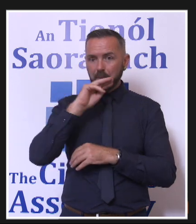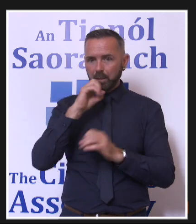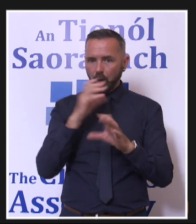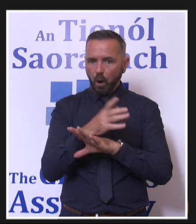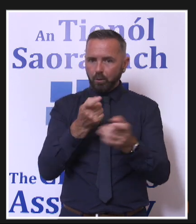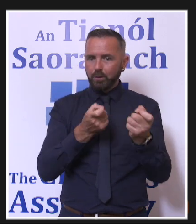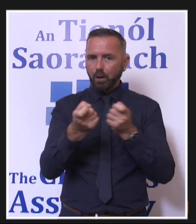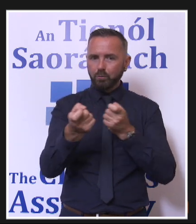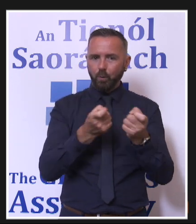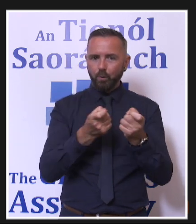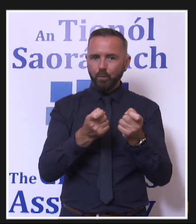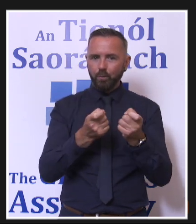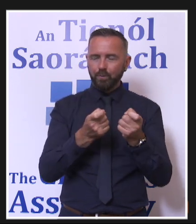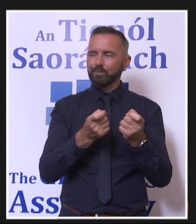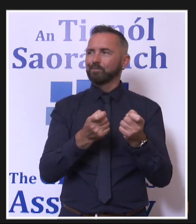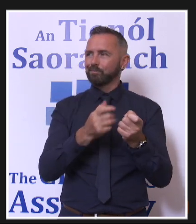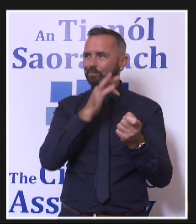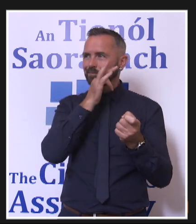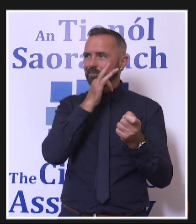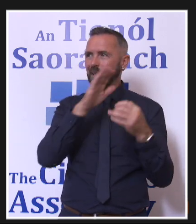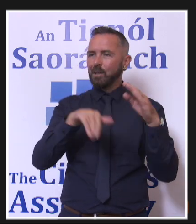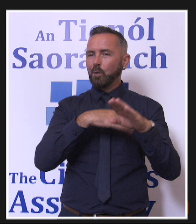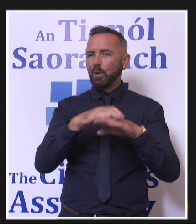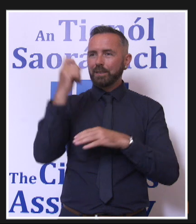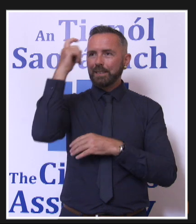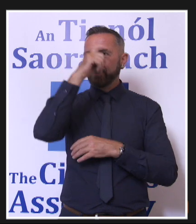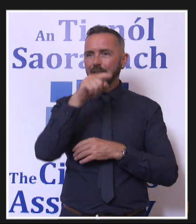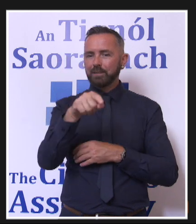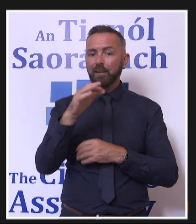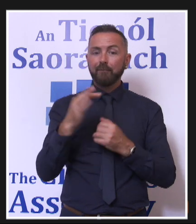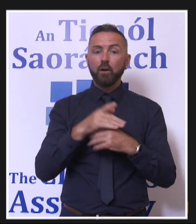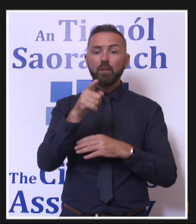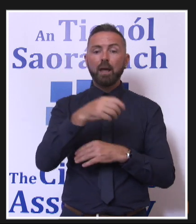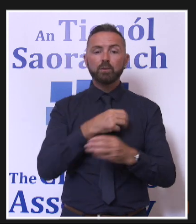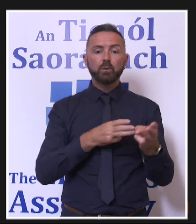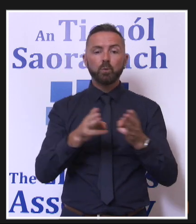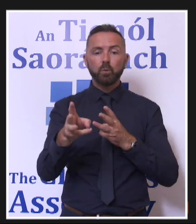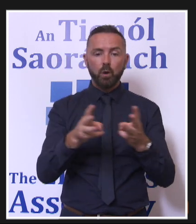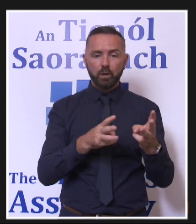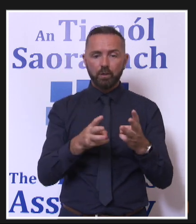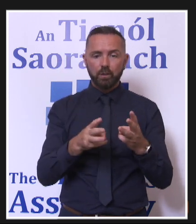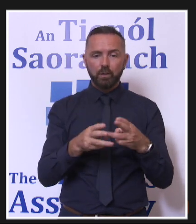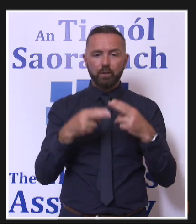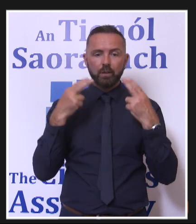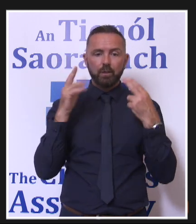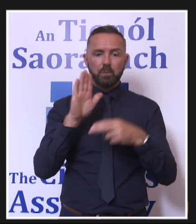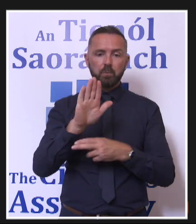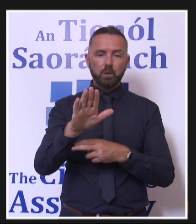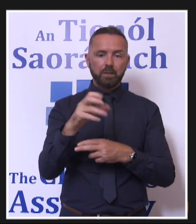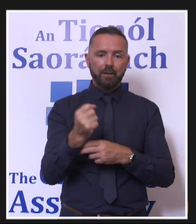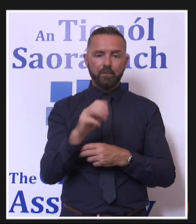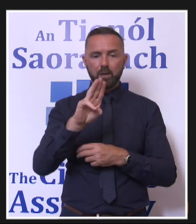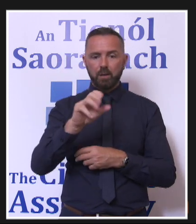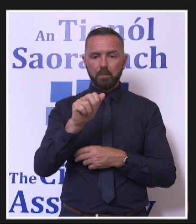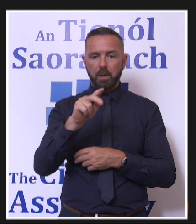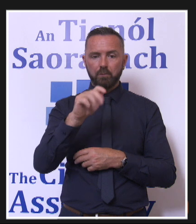control. And I think this is where it gets difficult. But I think that for that to work, you've got to have parity. I